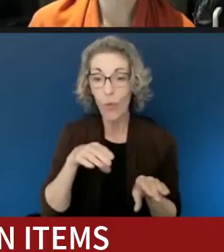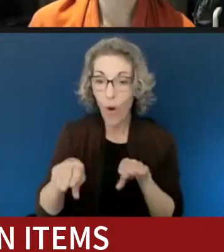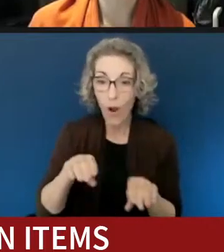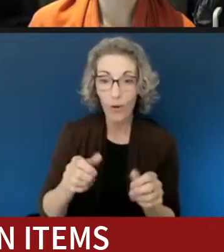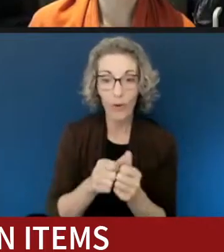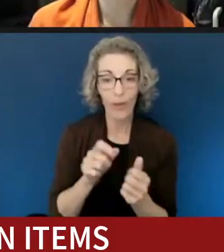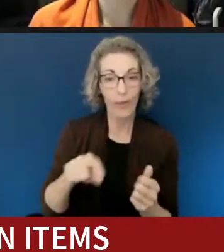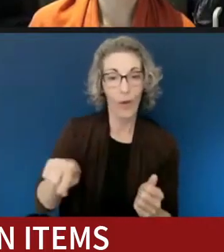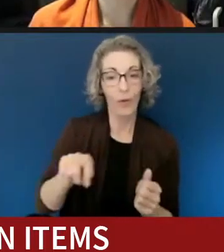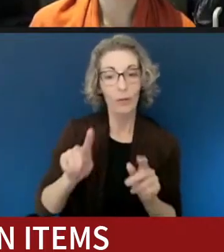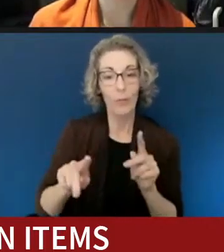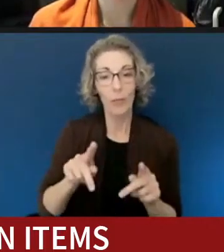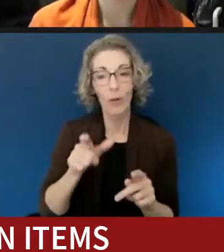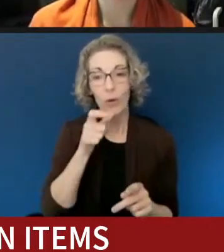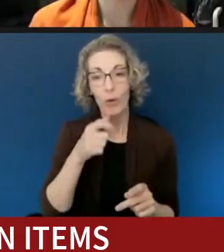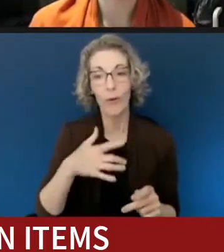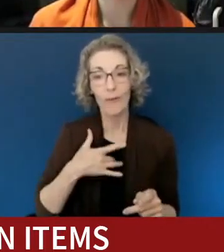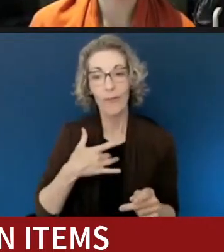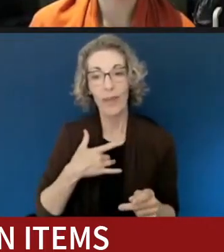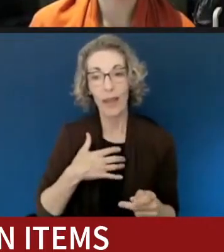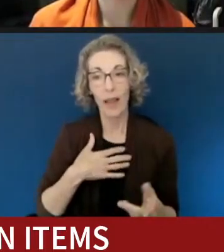feeling vulnerable.